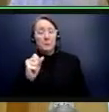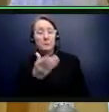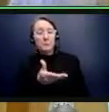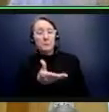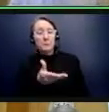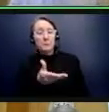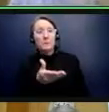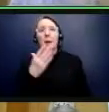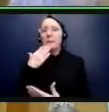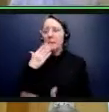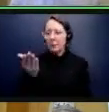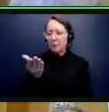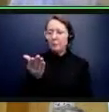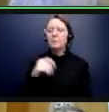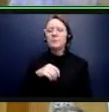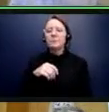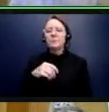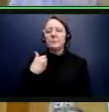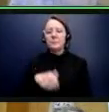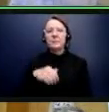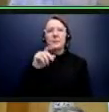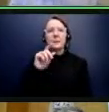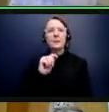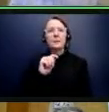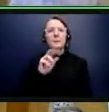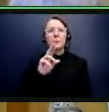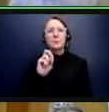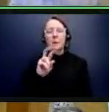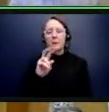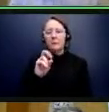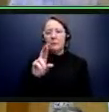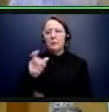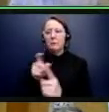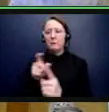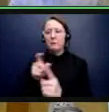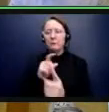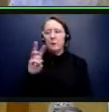Thank you, Councillor Hoy. This is Trevor Phillips, Ward 3. So,